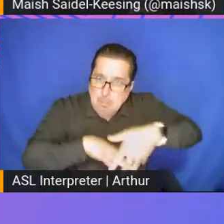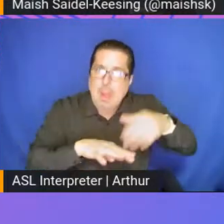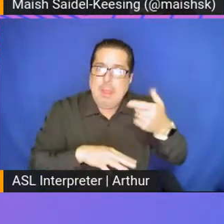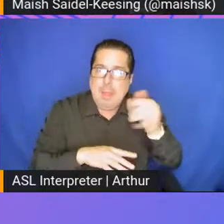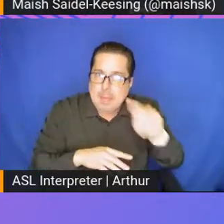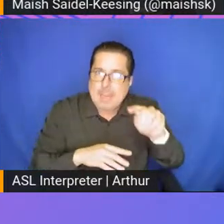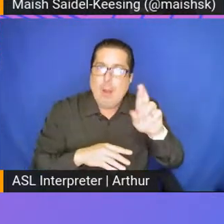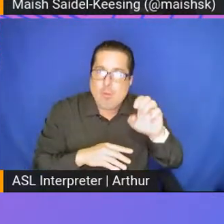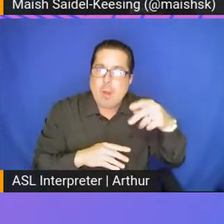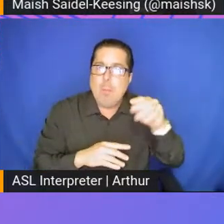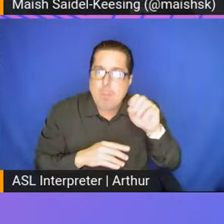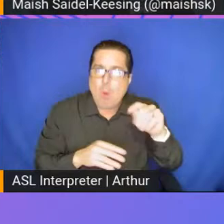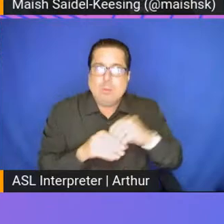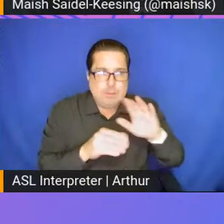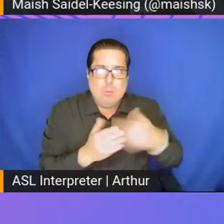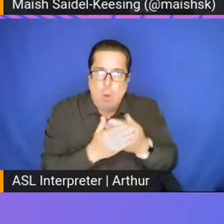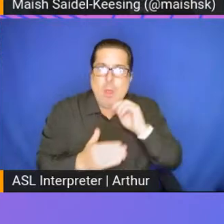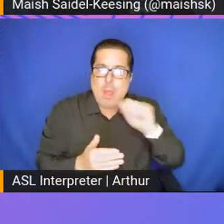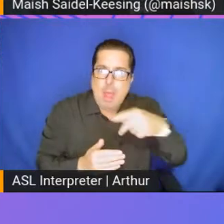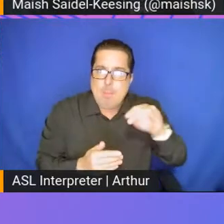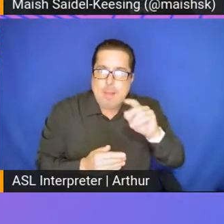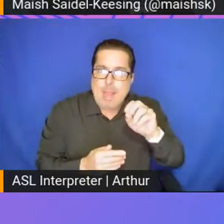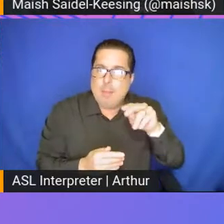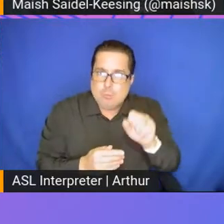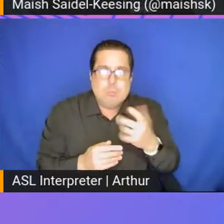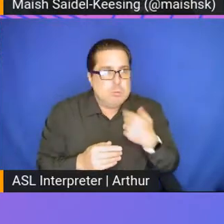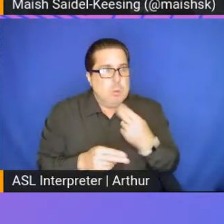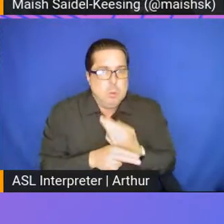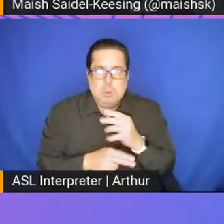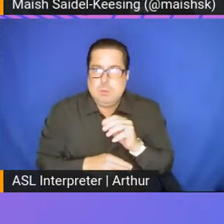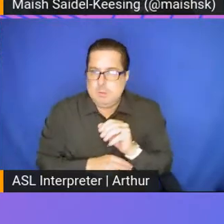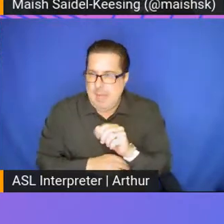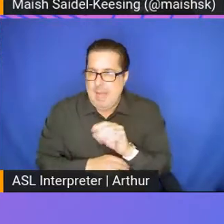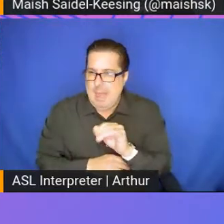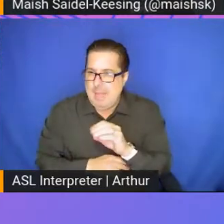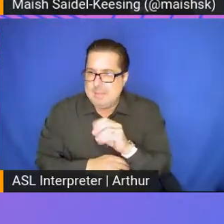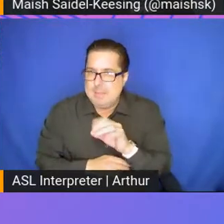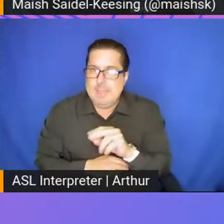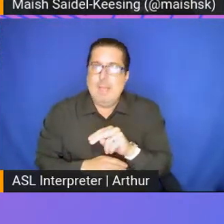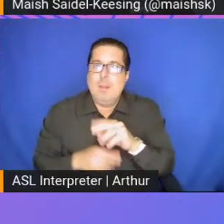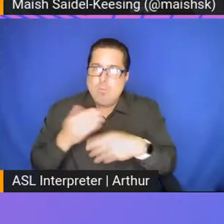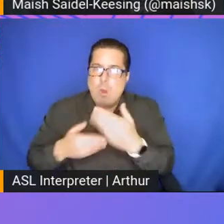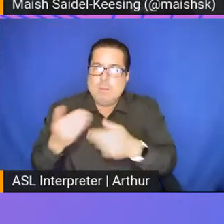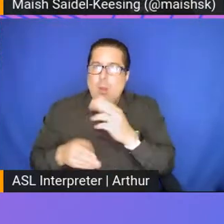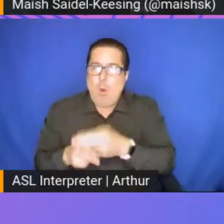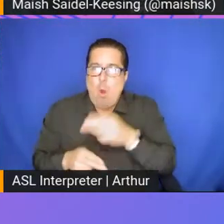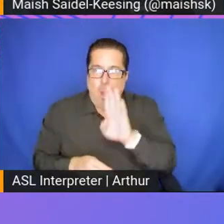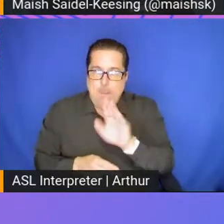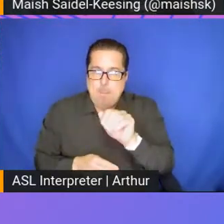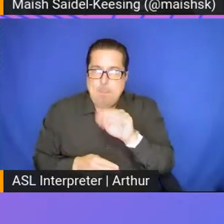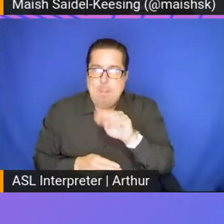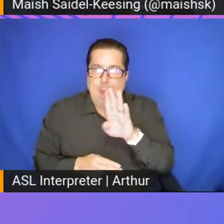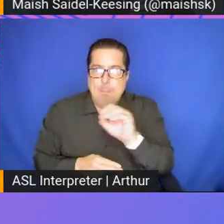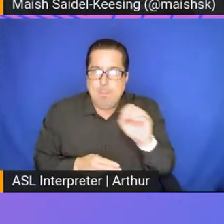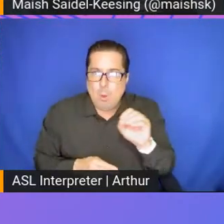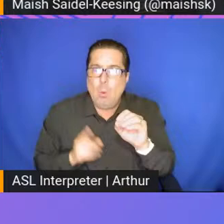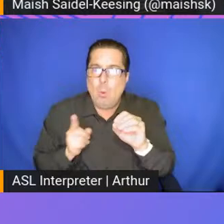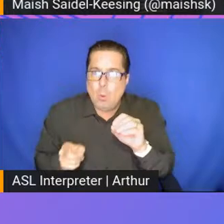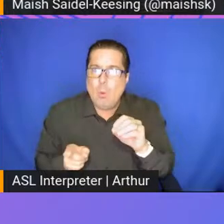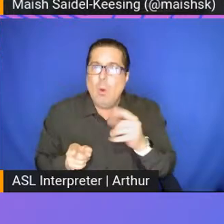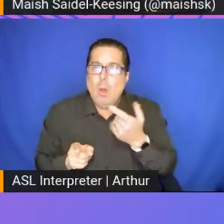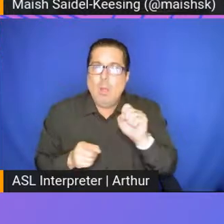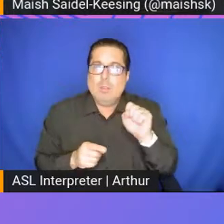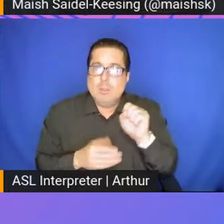different applications. We're using an Atlassian product called Bamboo to build our software, build